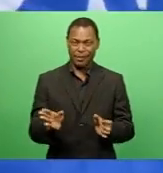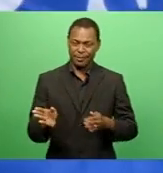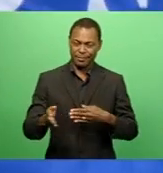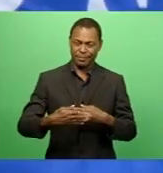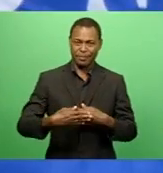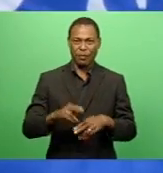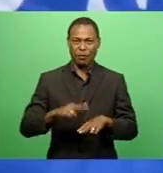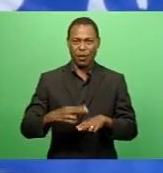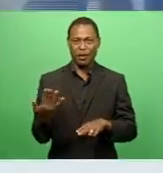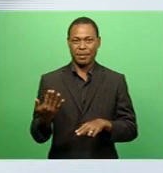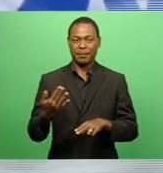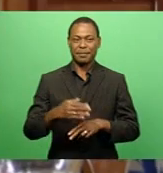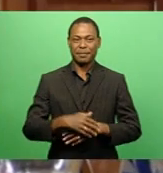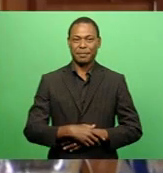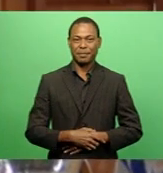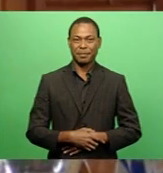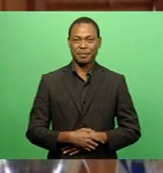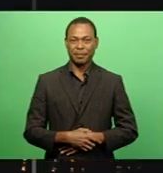Friday.